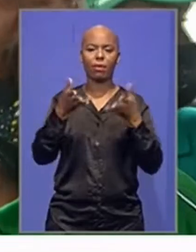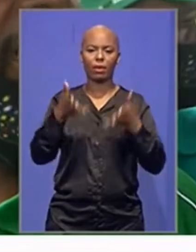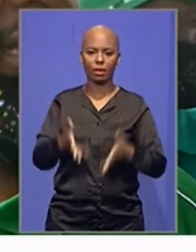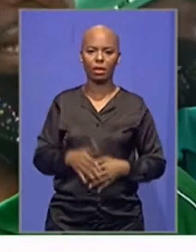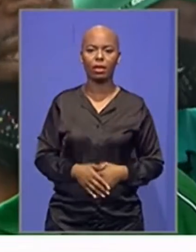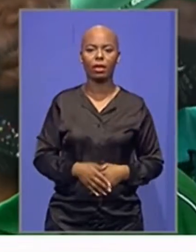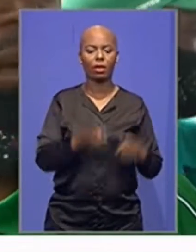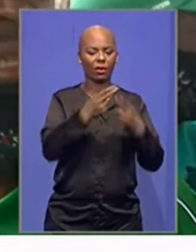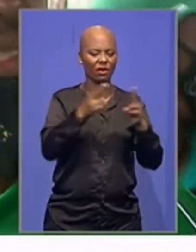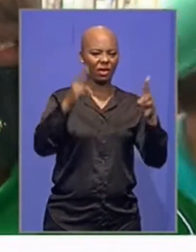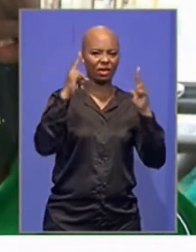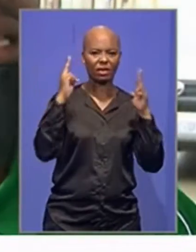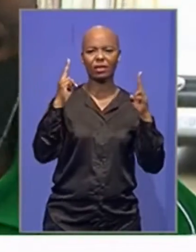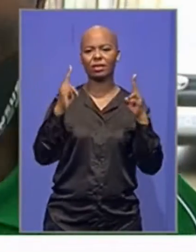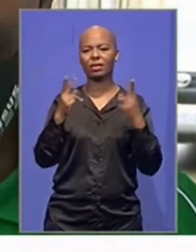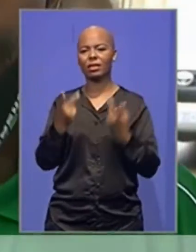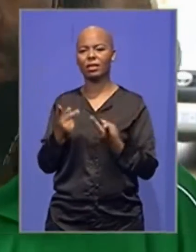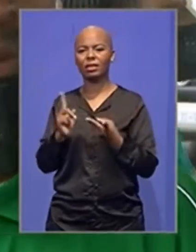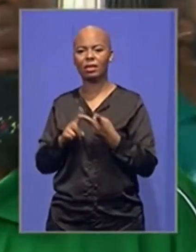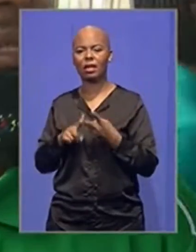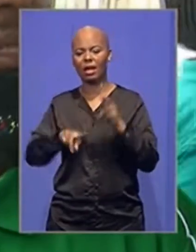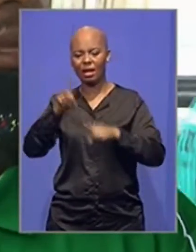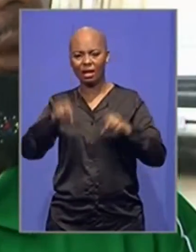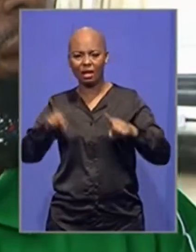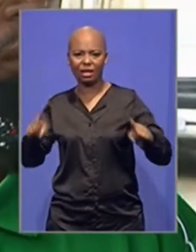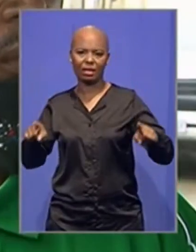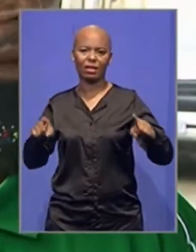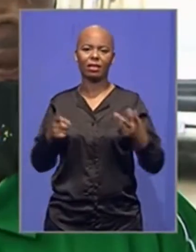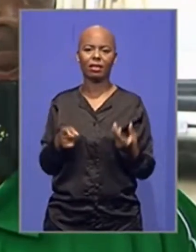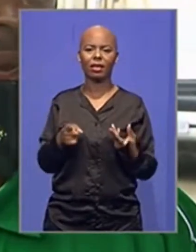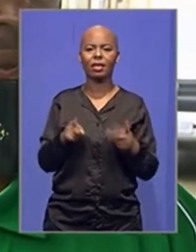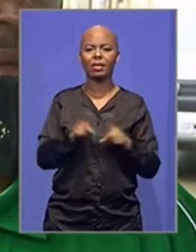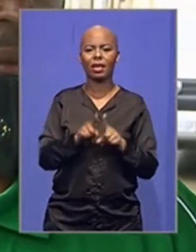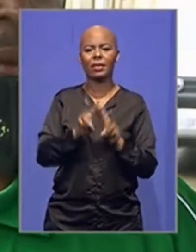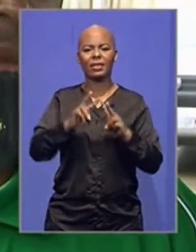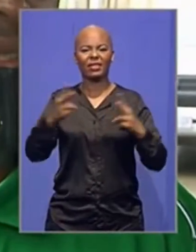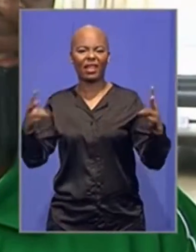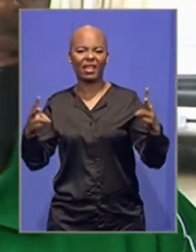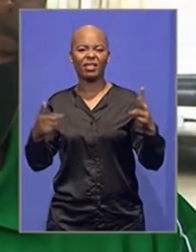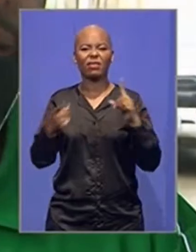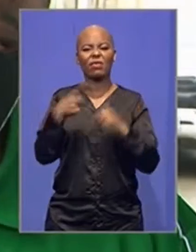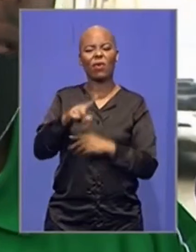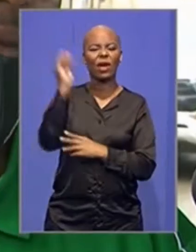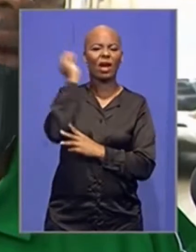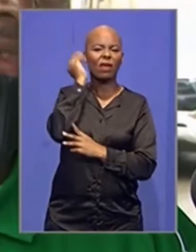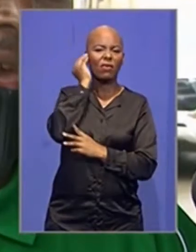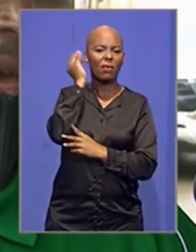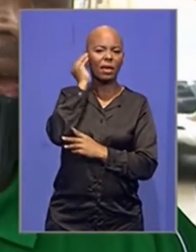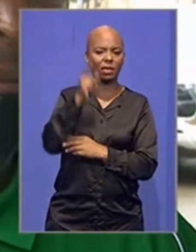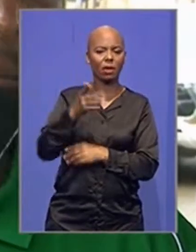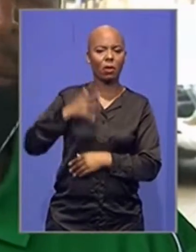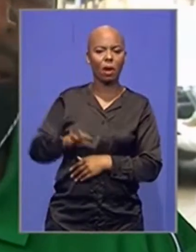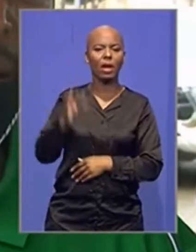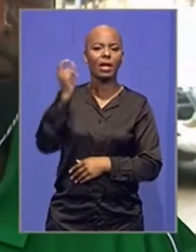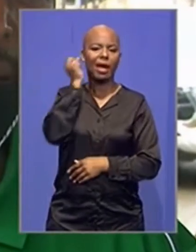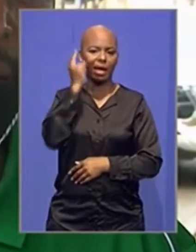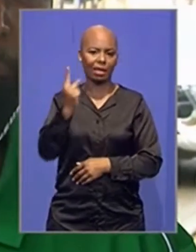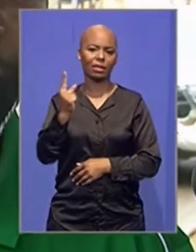updates and the differences and the movement of information for their